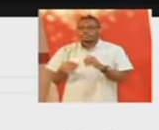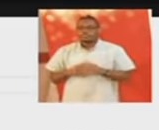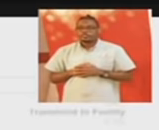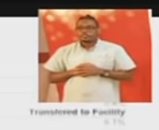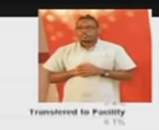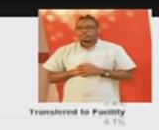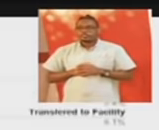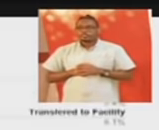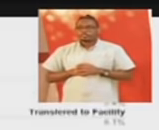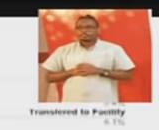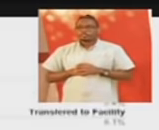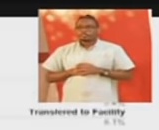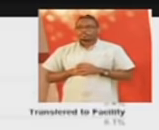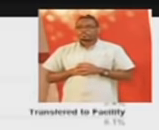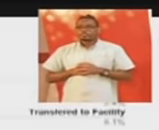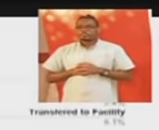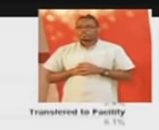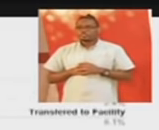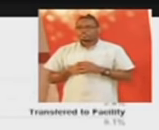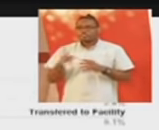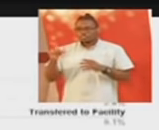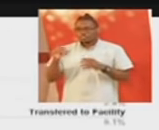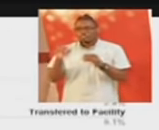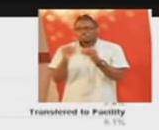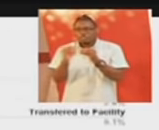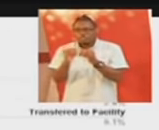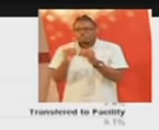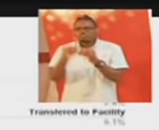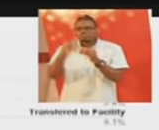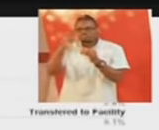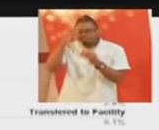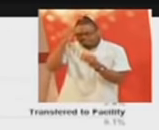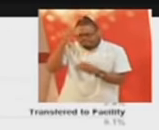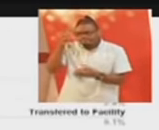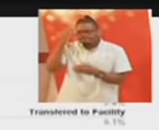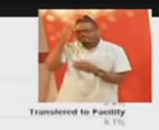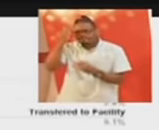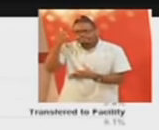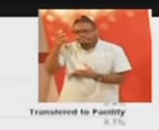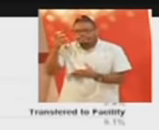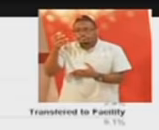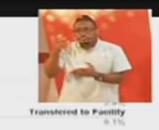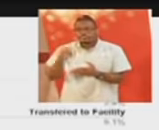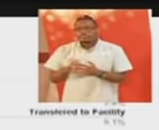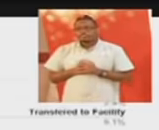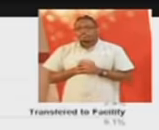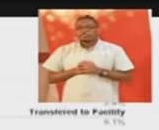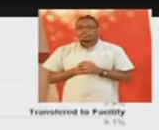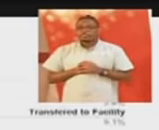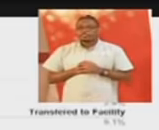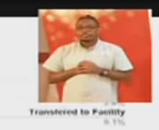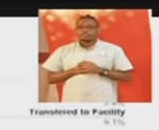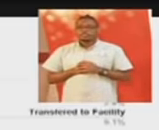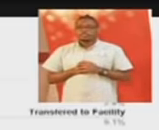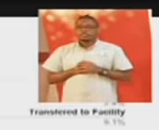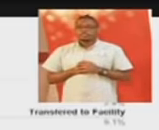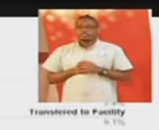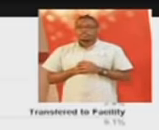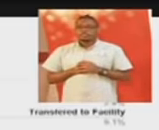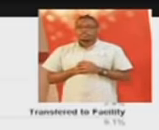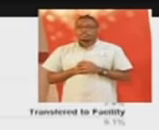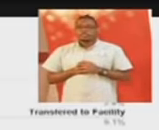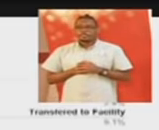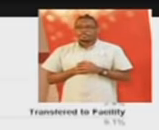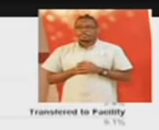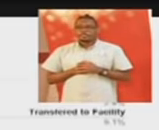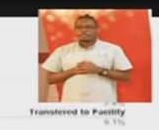we'll go into a little more detail with regards to the disposition, current clinical disposition of the cases that are